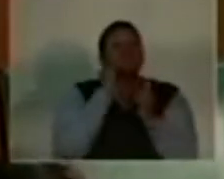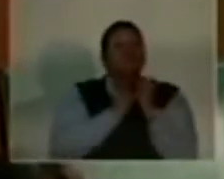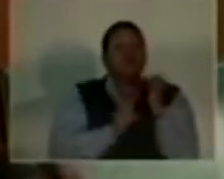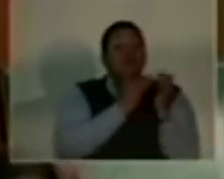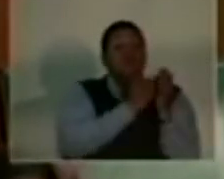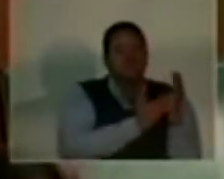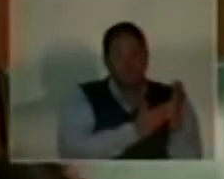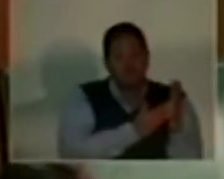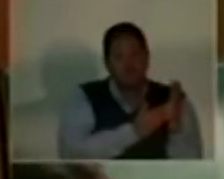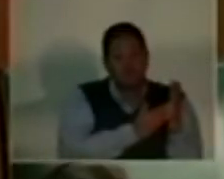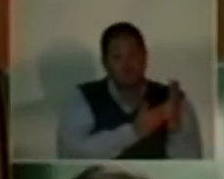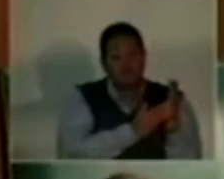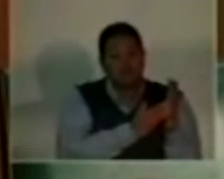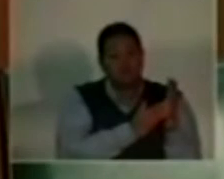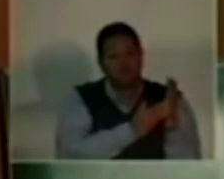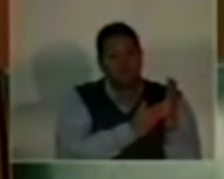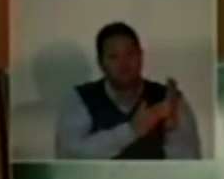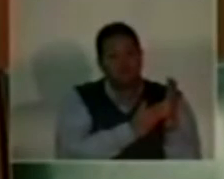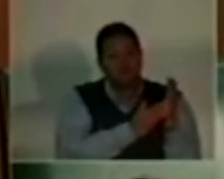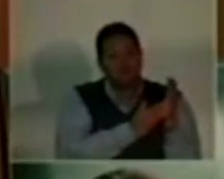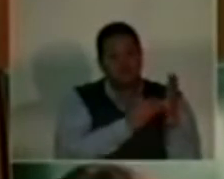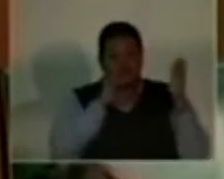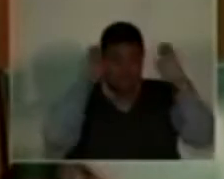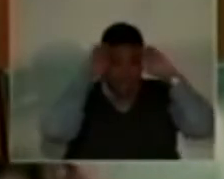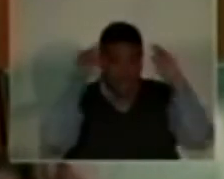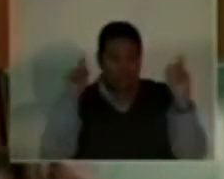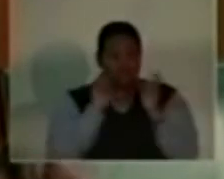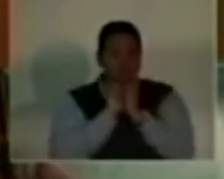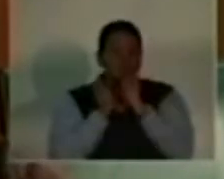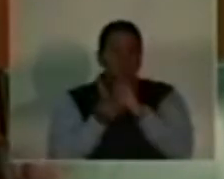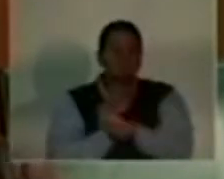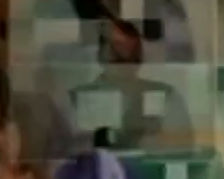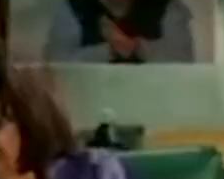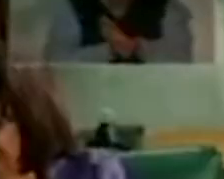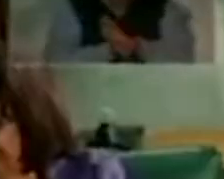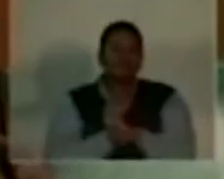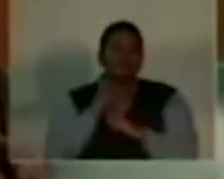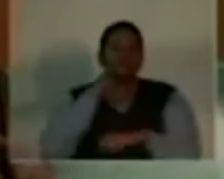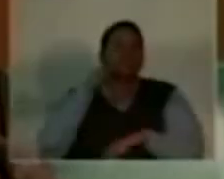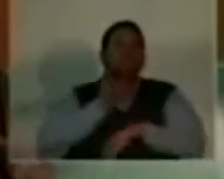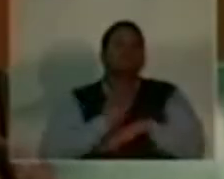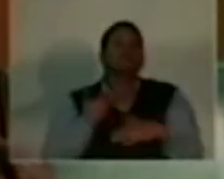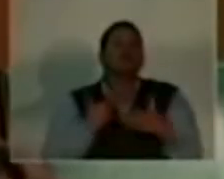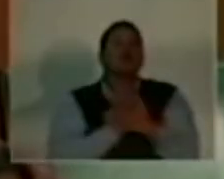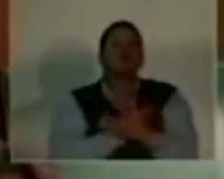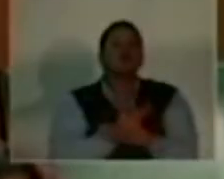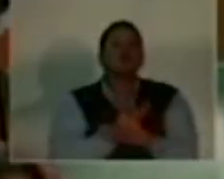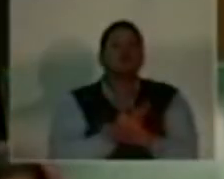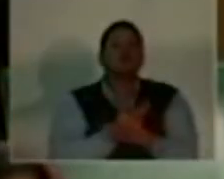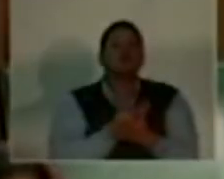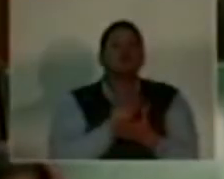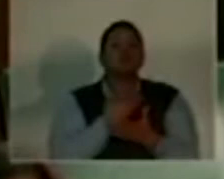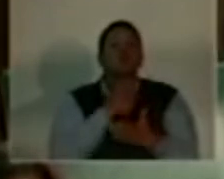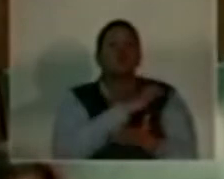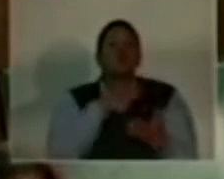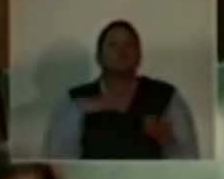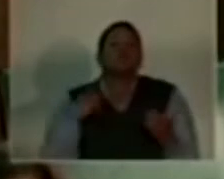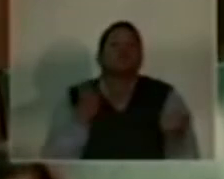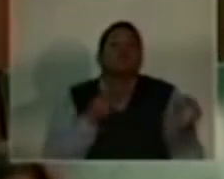phase of education reform and set up a new committee to do